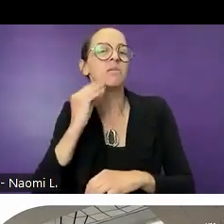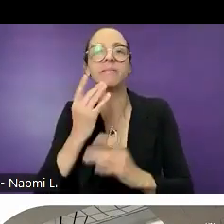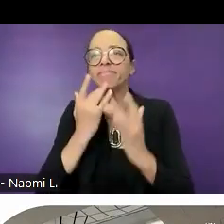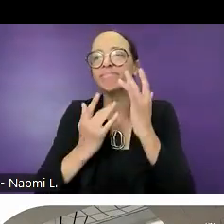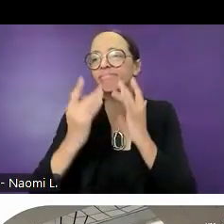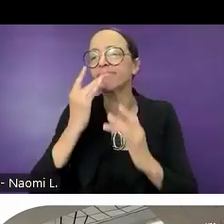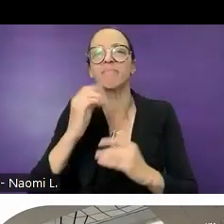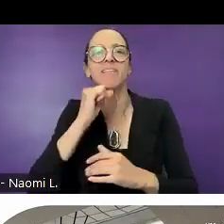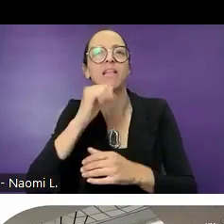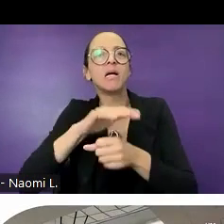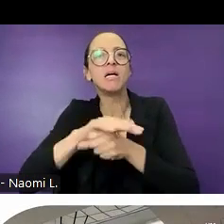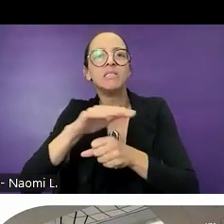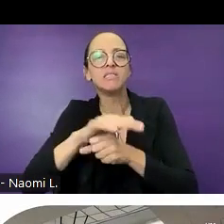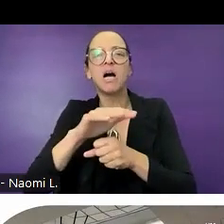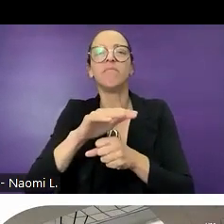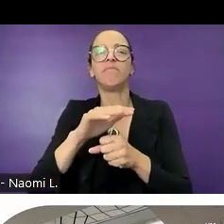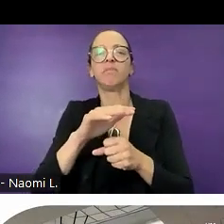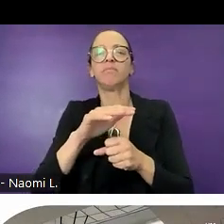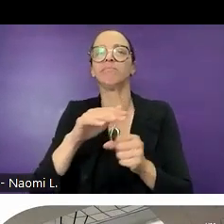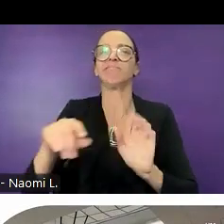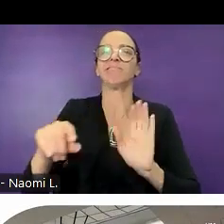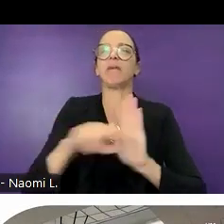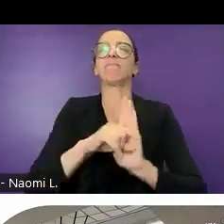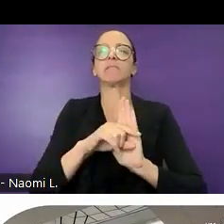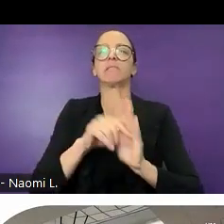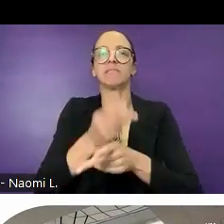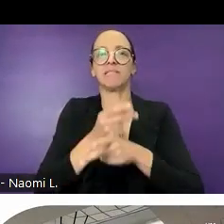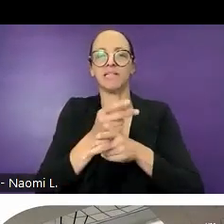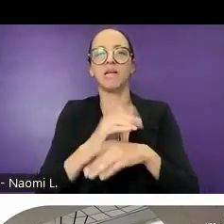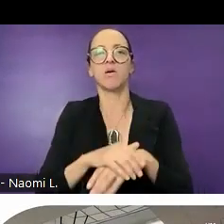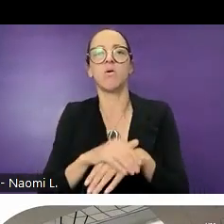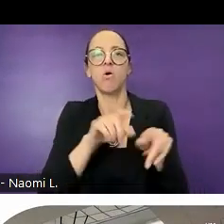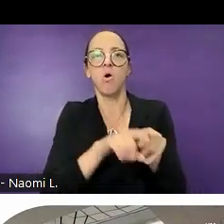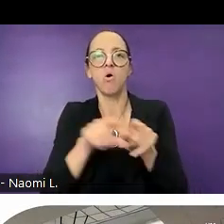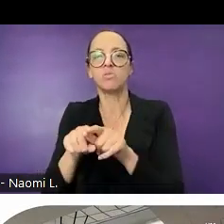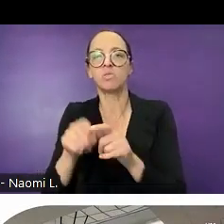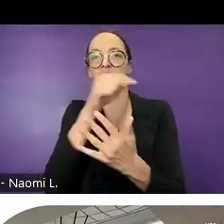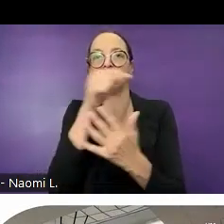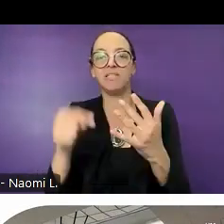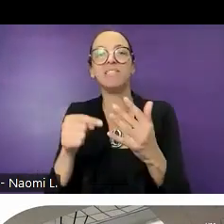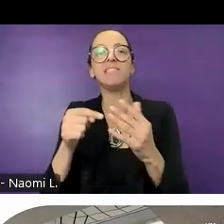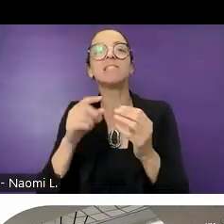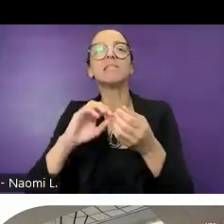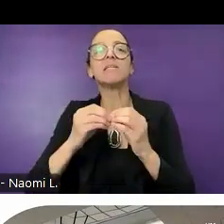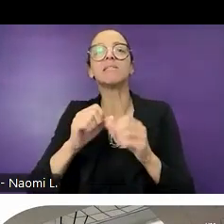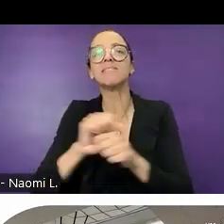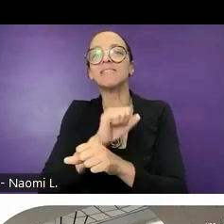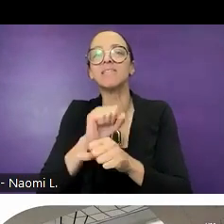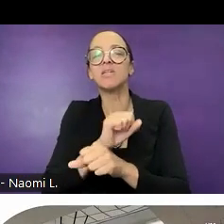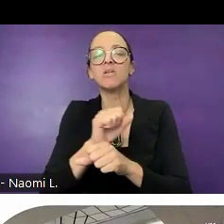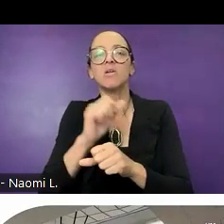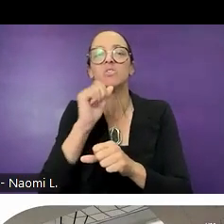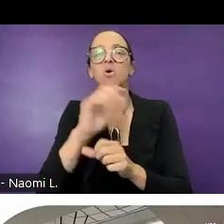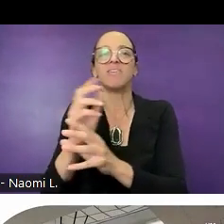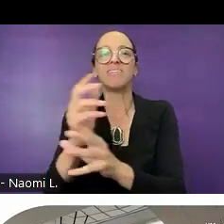these statistics don't actually adequately capture the extremely challenging moments